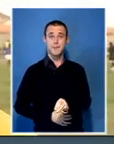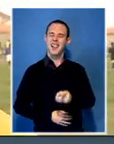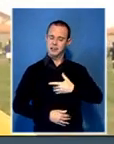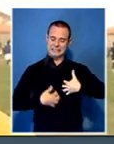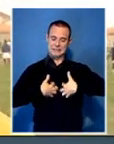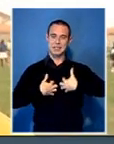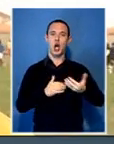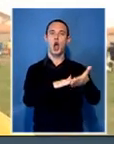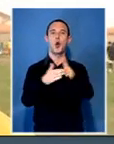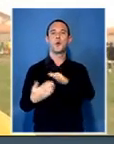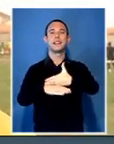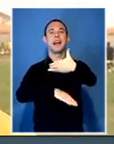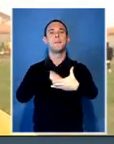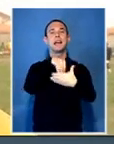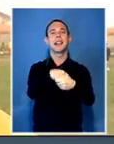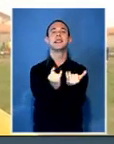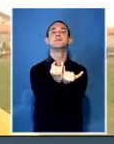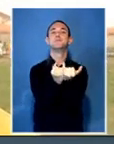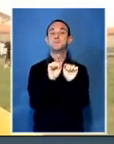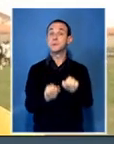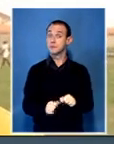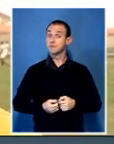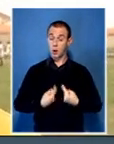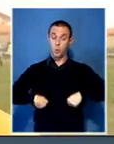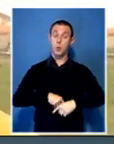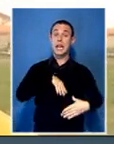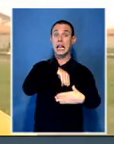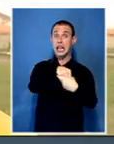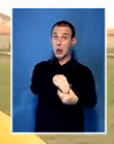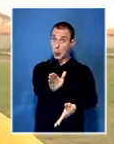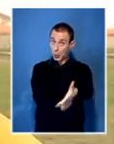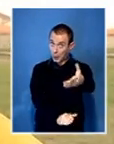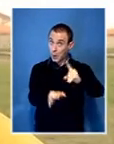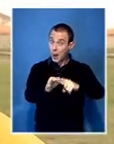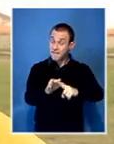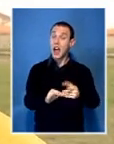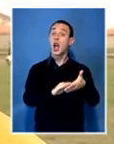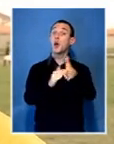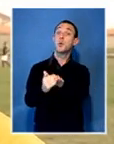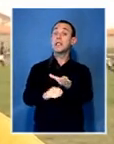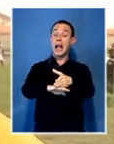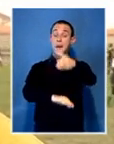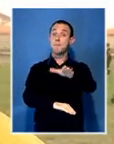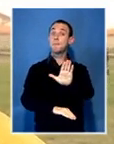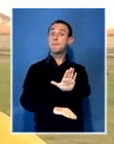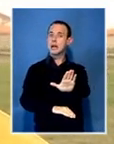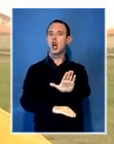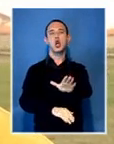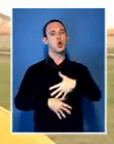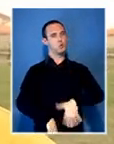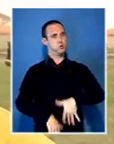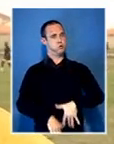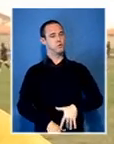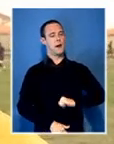feel good in playing in the Community Cup, and also the fact that the Community Cup is mostly played by white